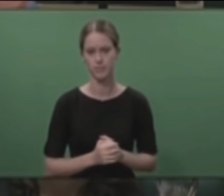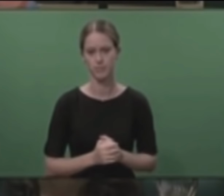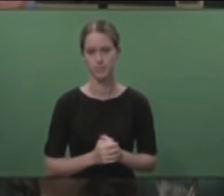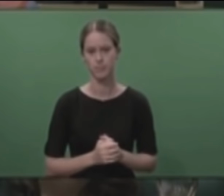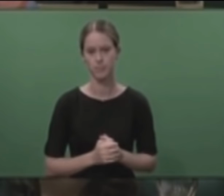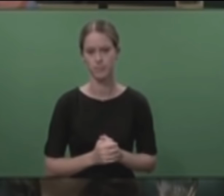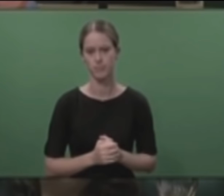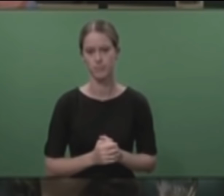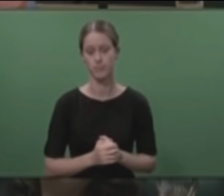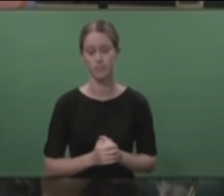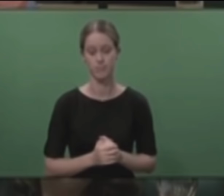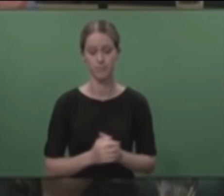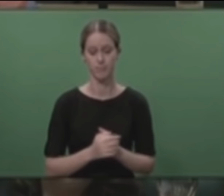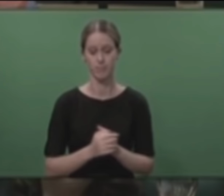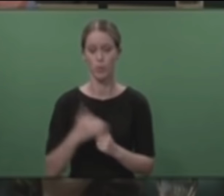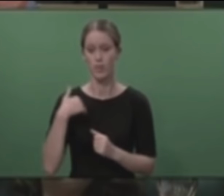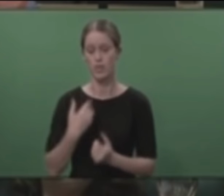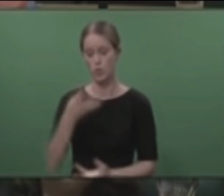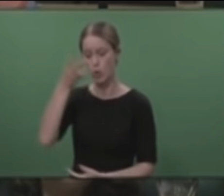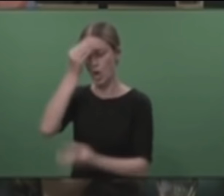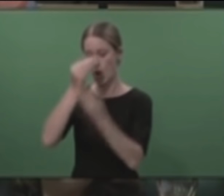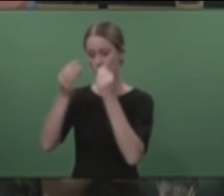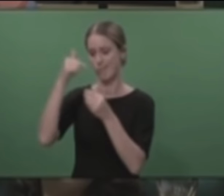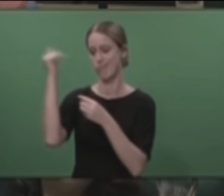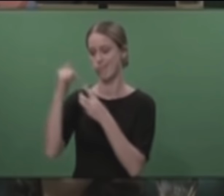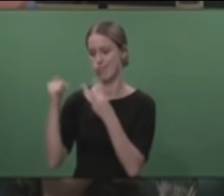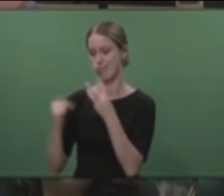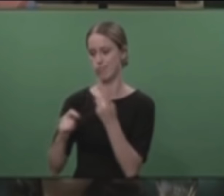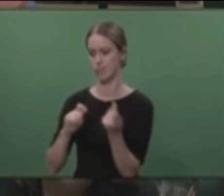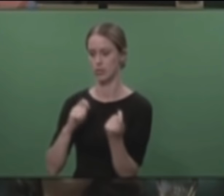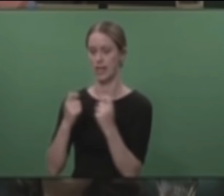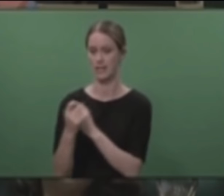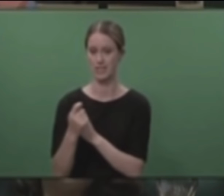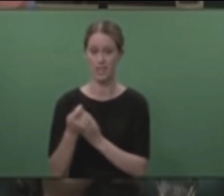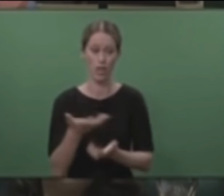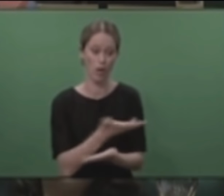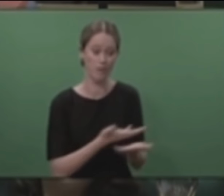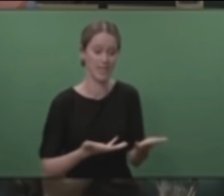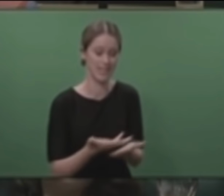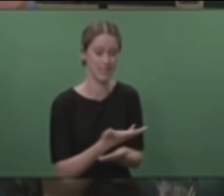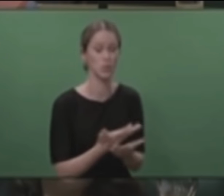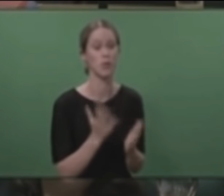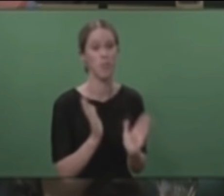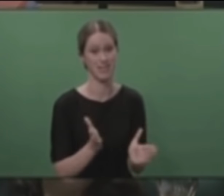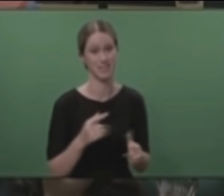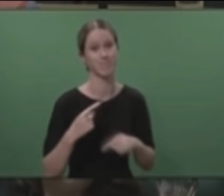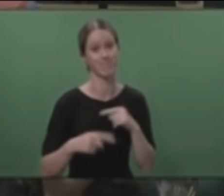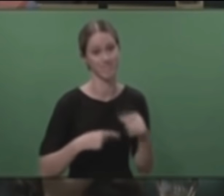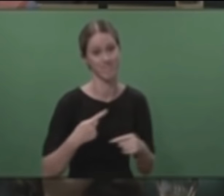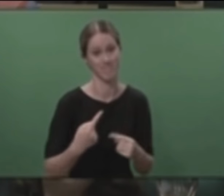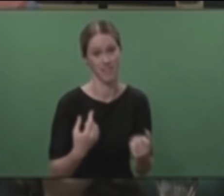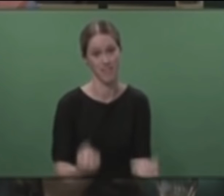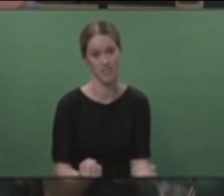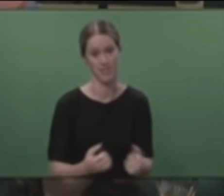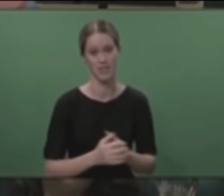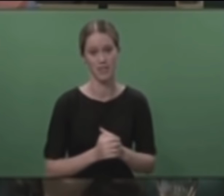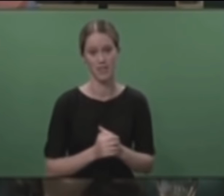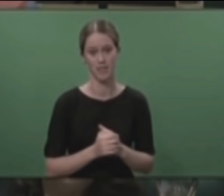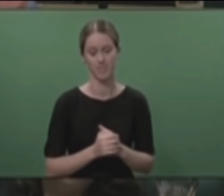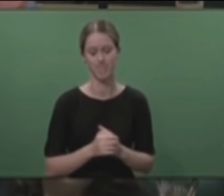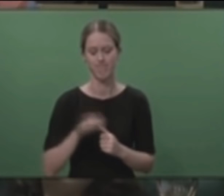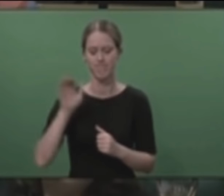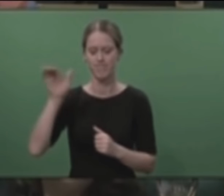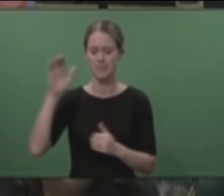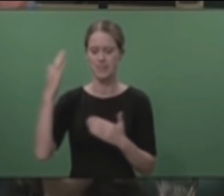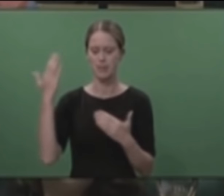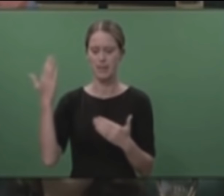have lessons to learn. We have conversations to have. It's just, Mr.